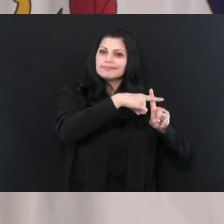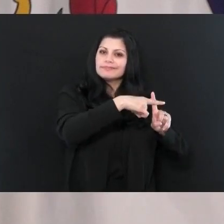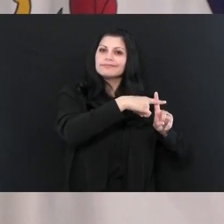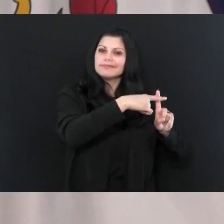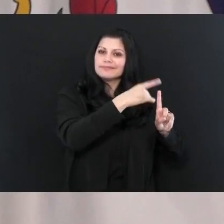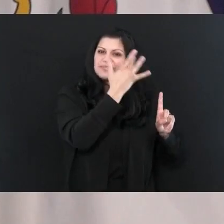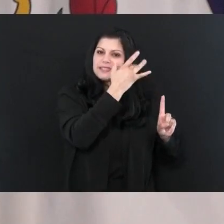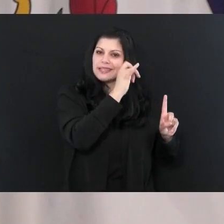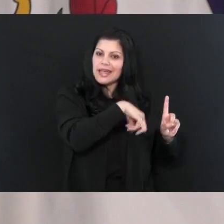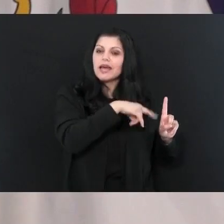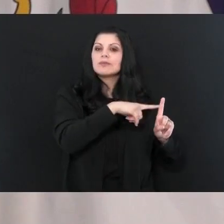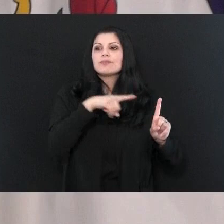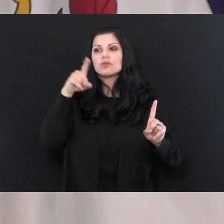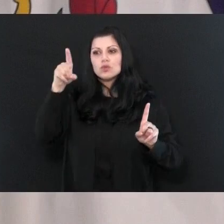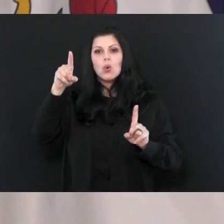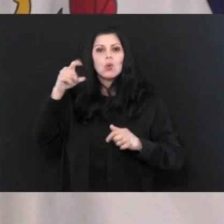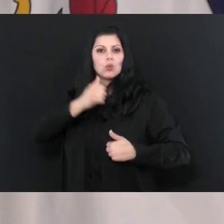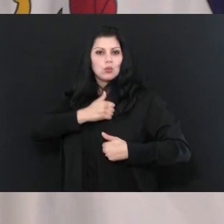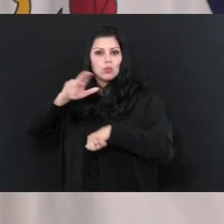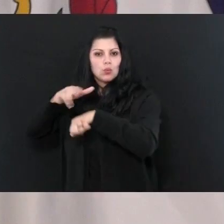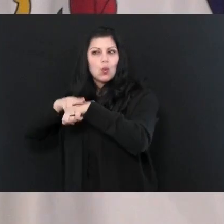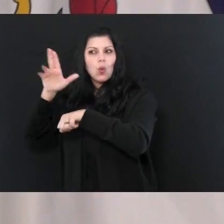sanitization work at Mount Olive.